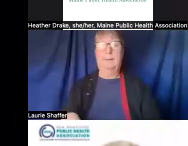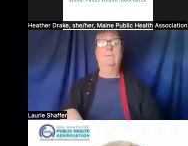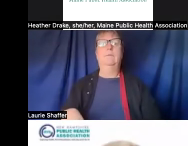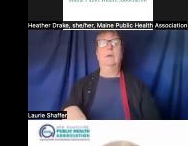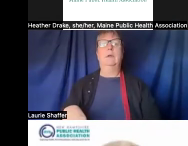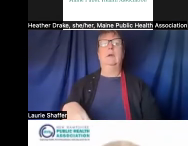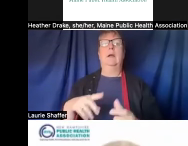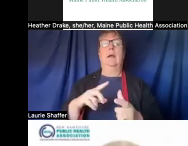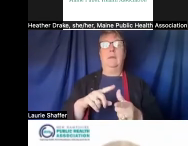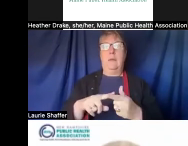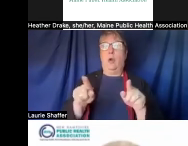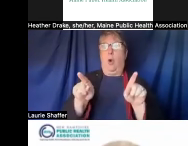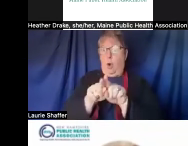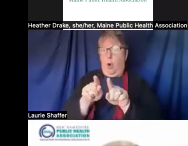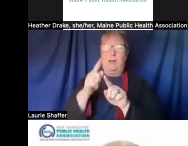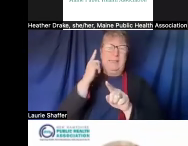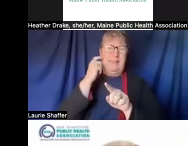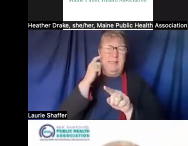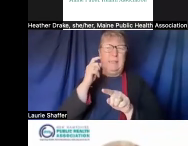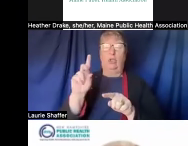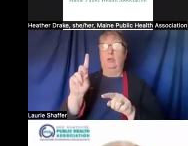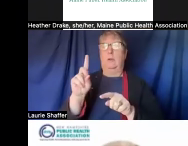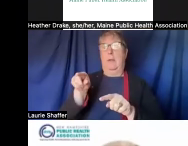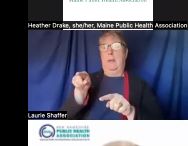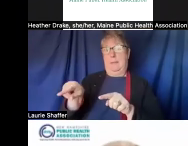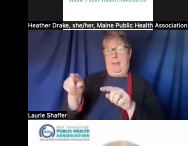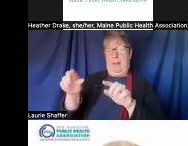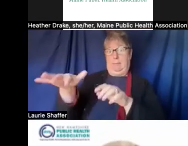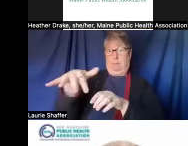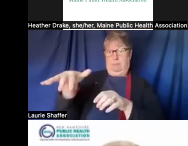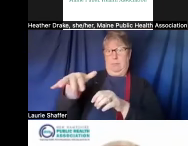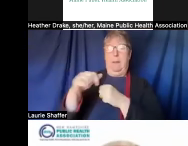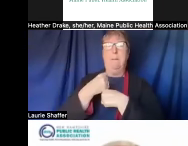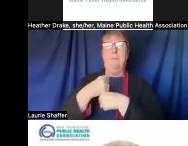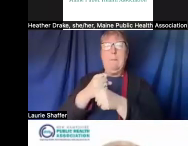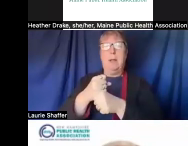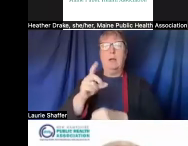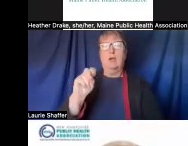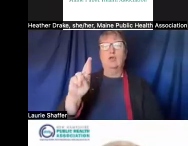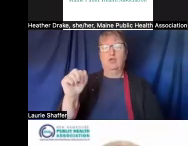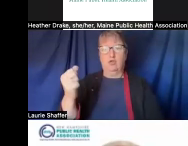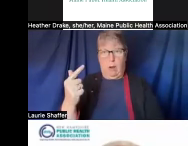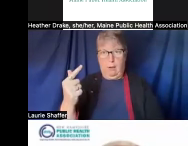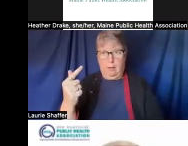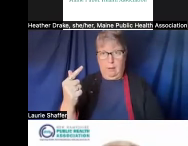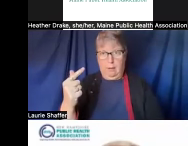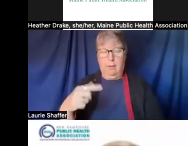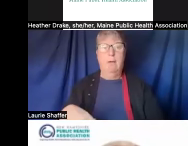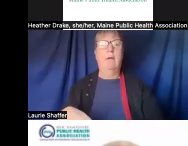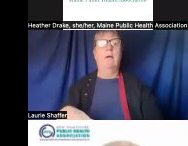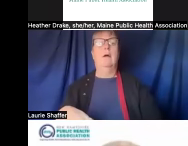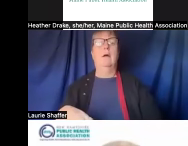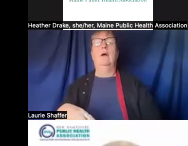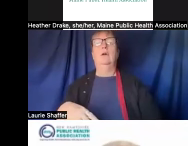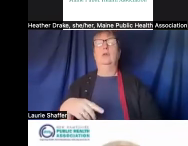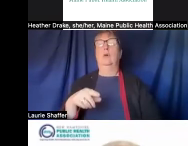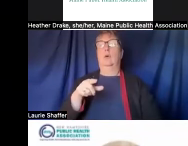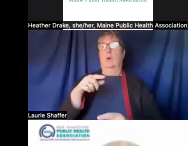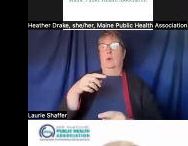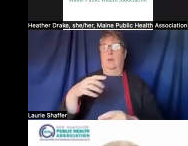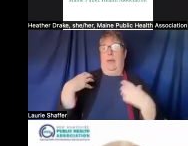there was drug manufacturing taking place in this house. So long story short, the health officer was able to first coordinate partner agencies